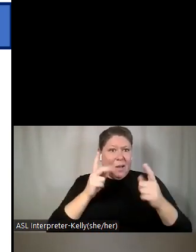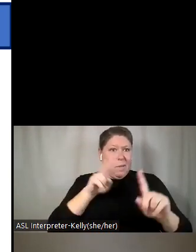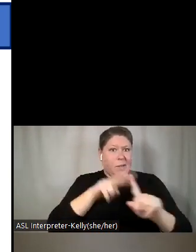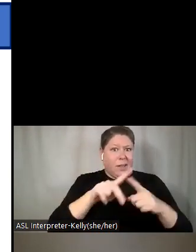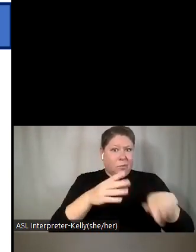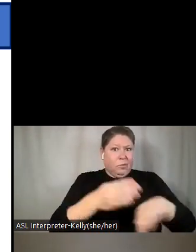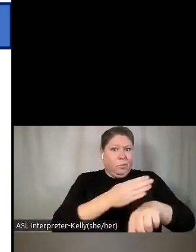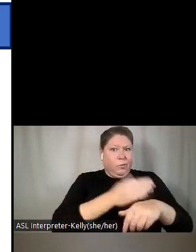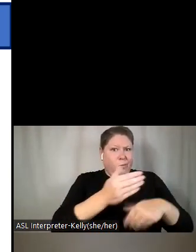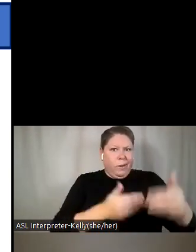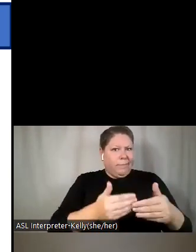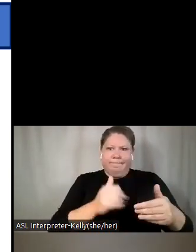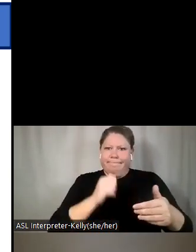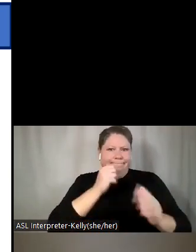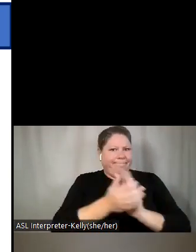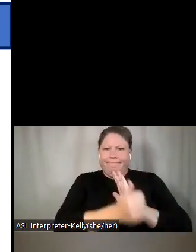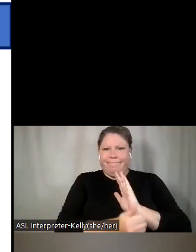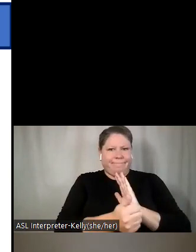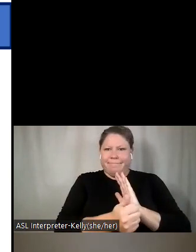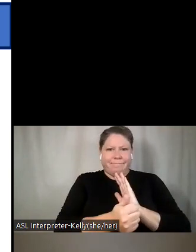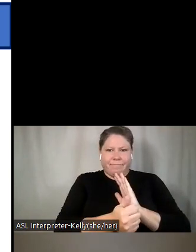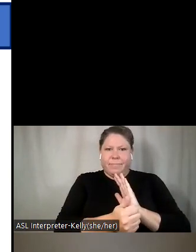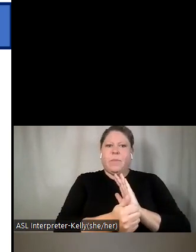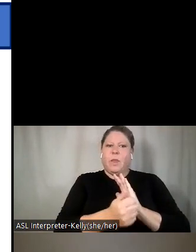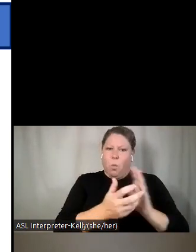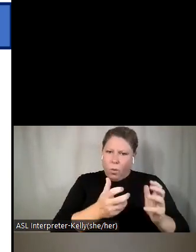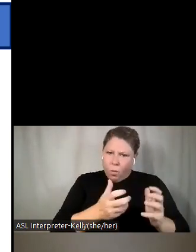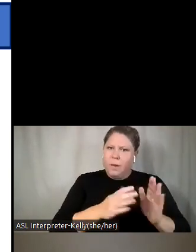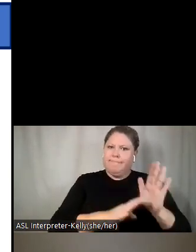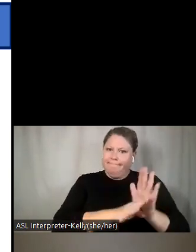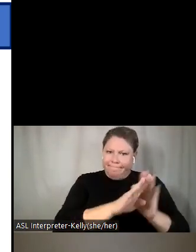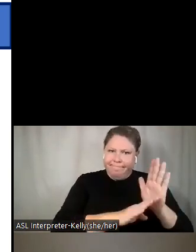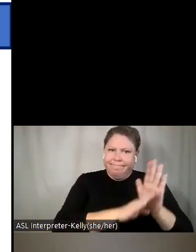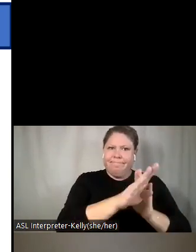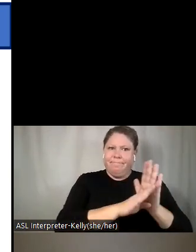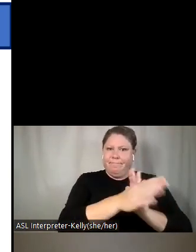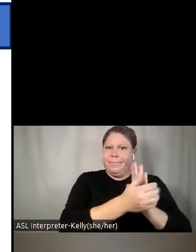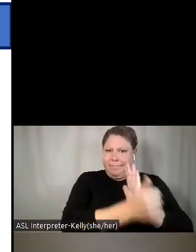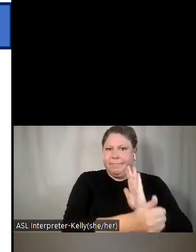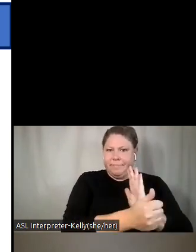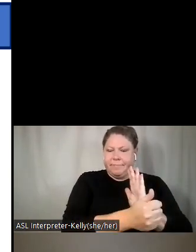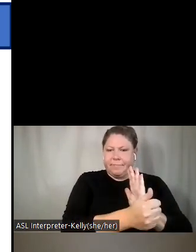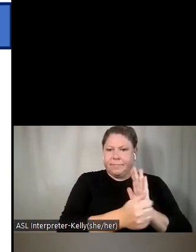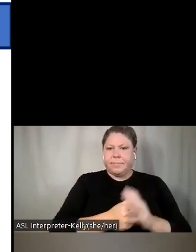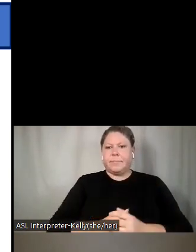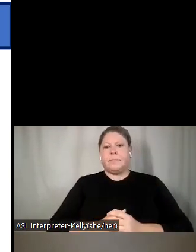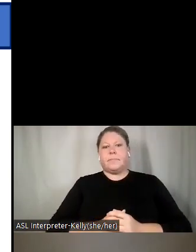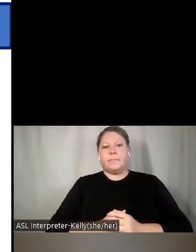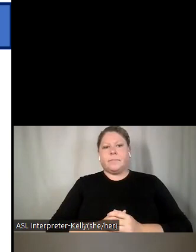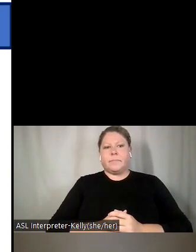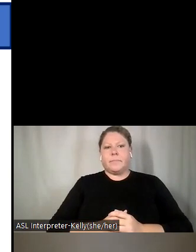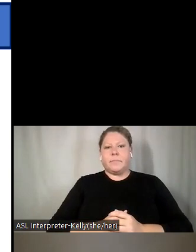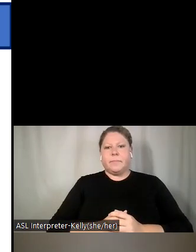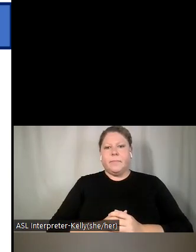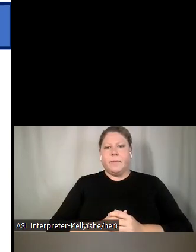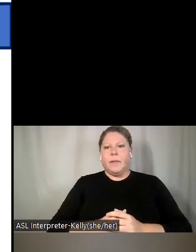is a skill that we're working to build within CDPH. So the importance of going and seeing, going